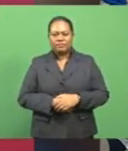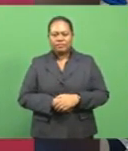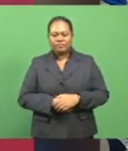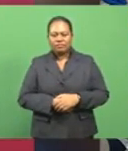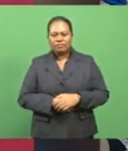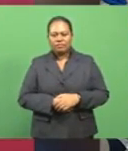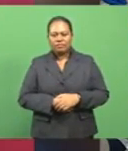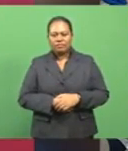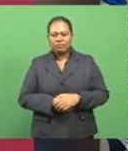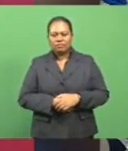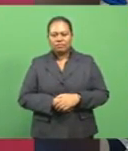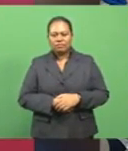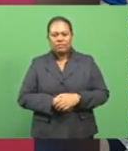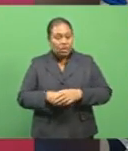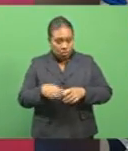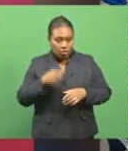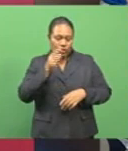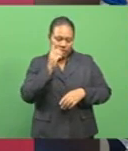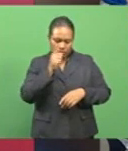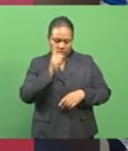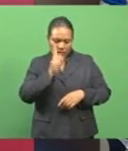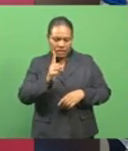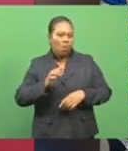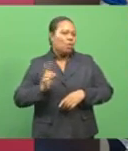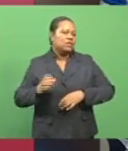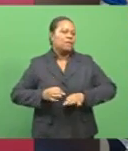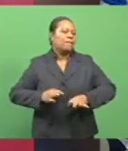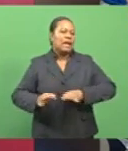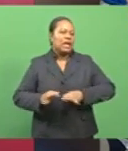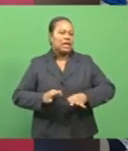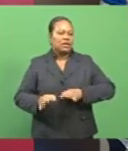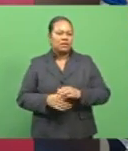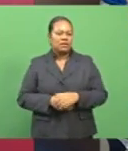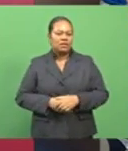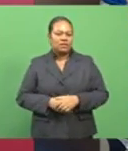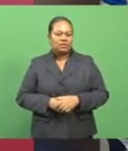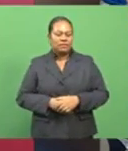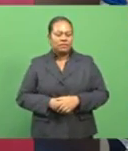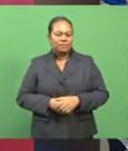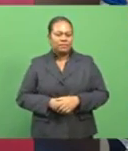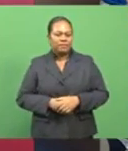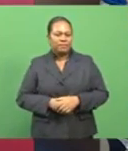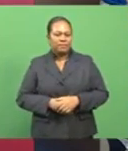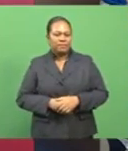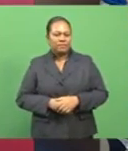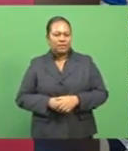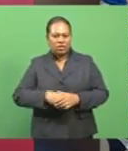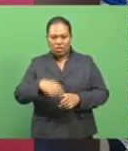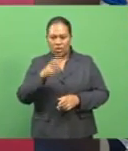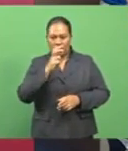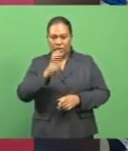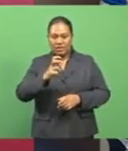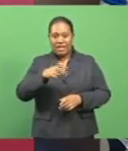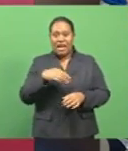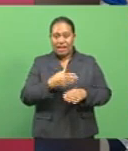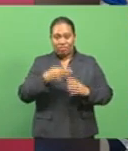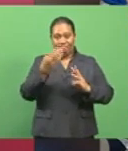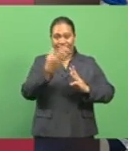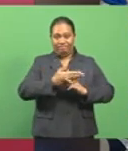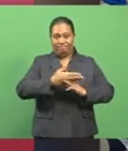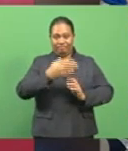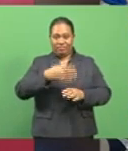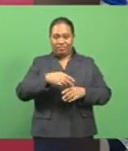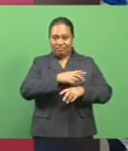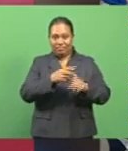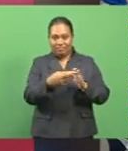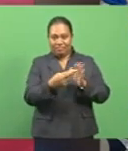we will plan to administer our sporting events once the restrictions